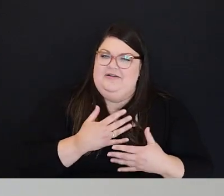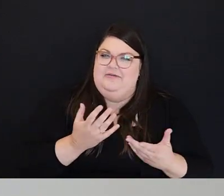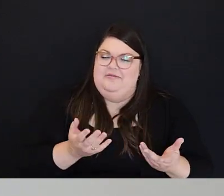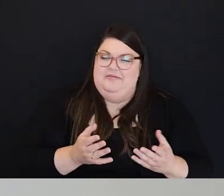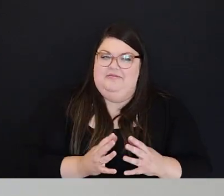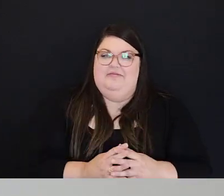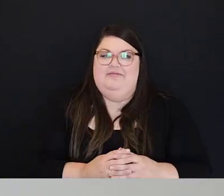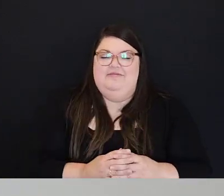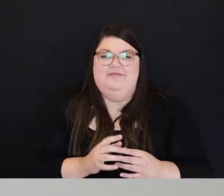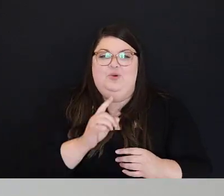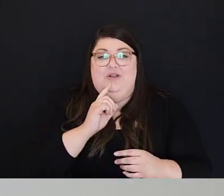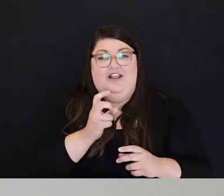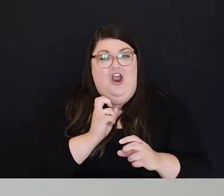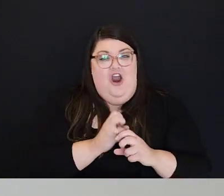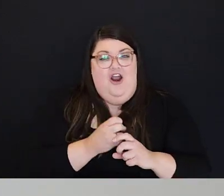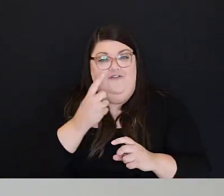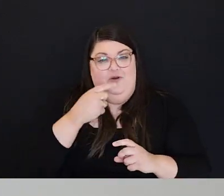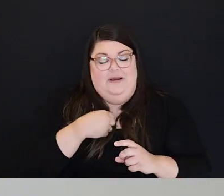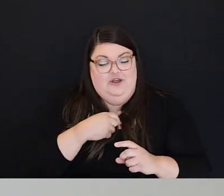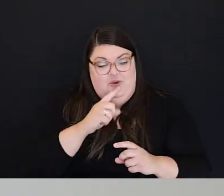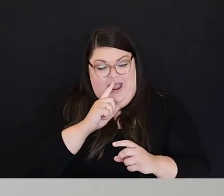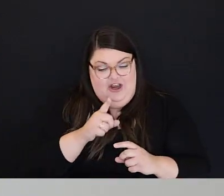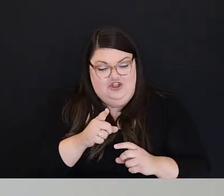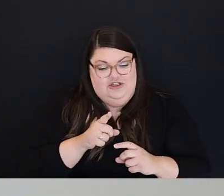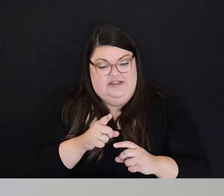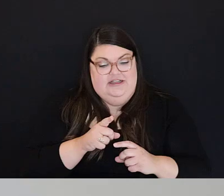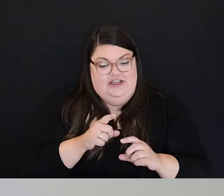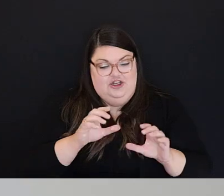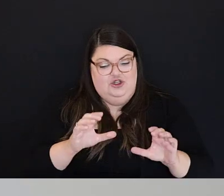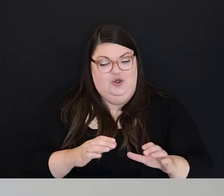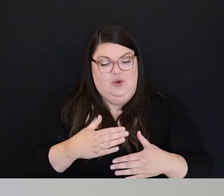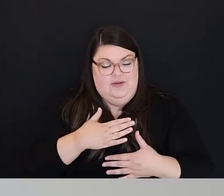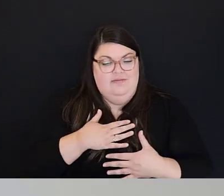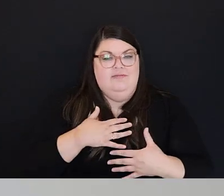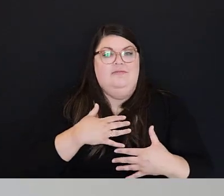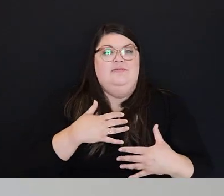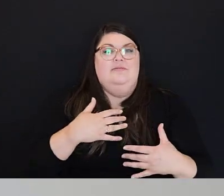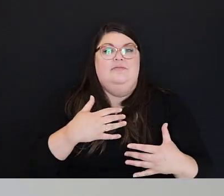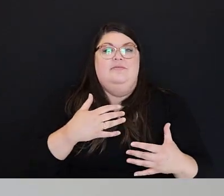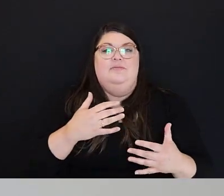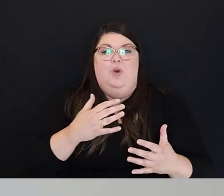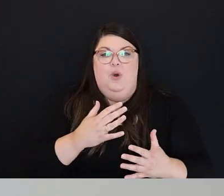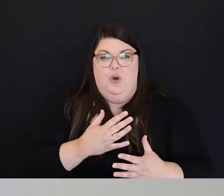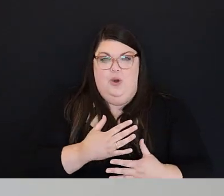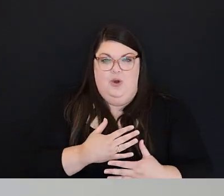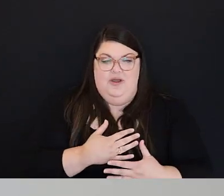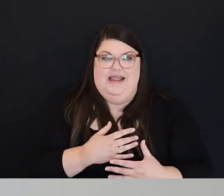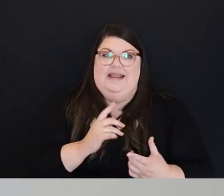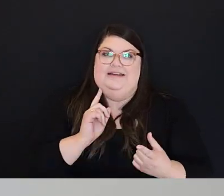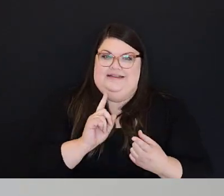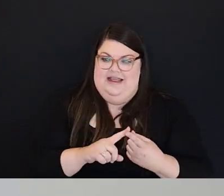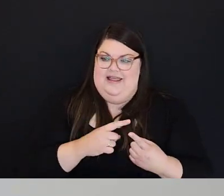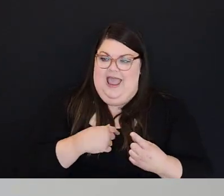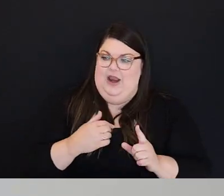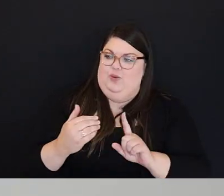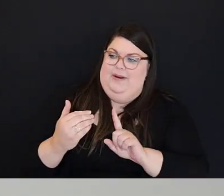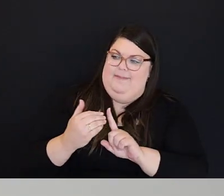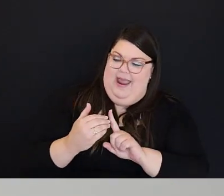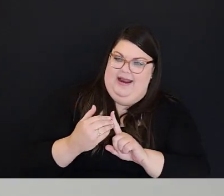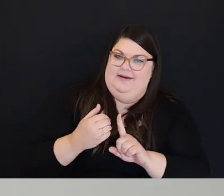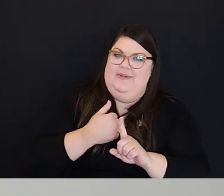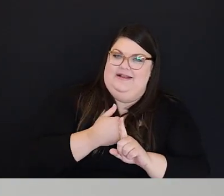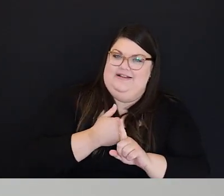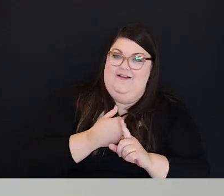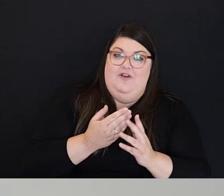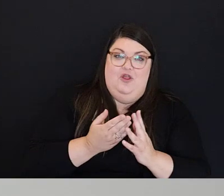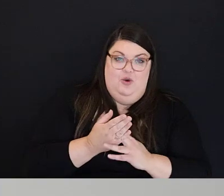you know, it's really hard for me to actually do the breath work unless I remind myself through